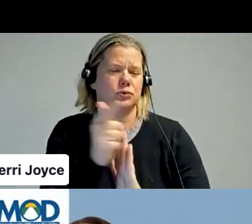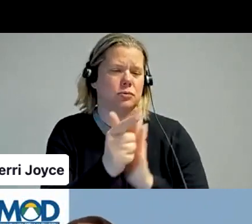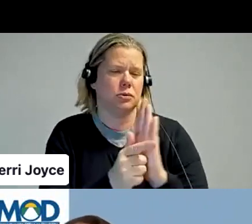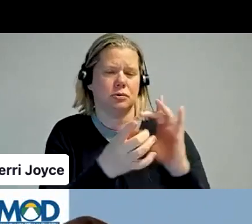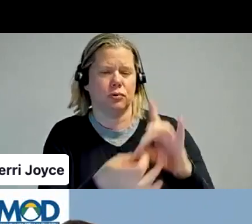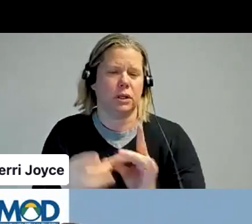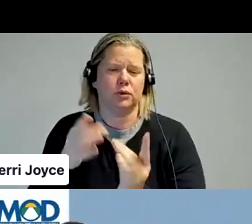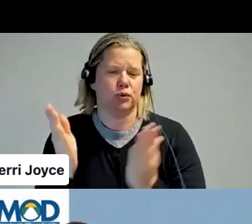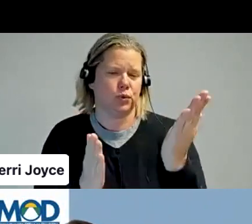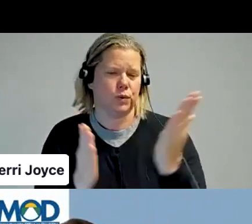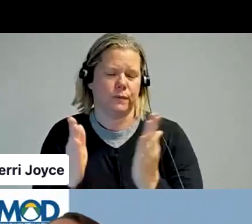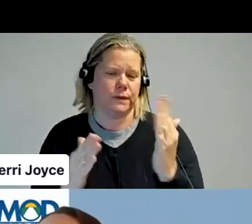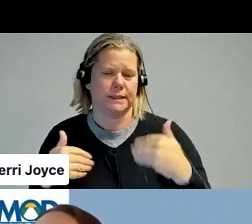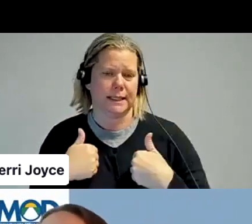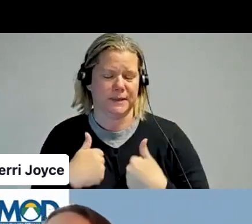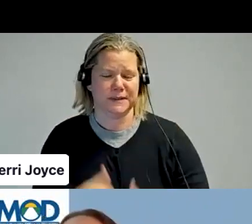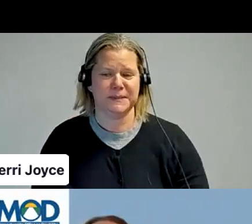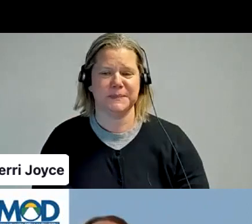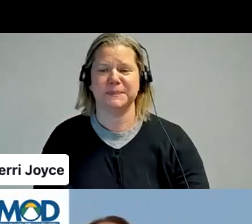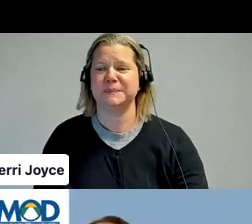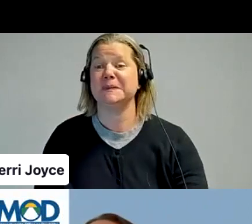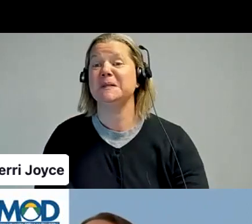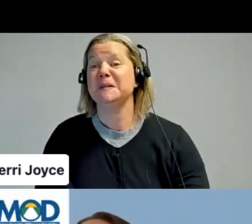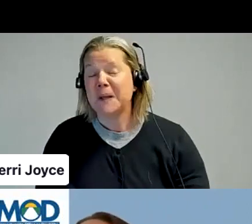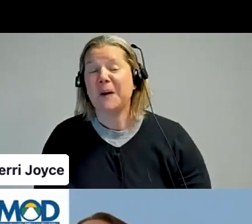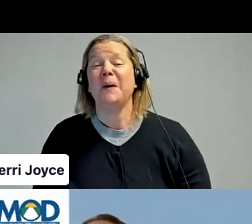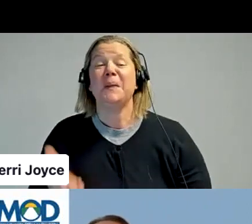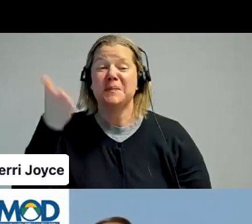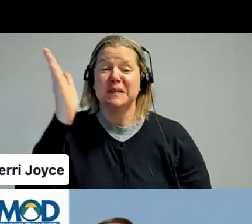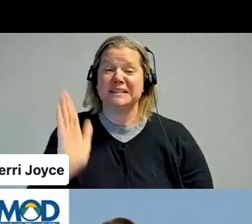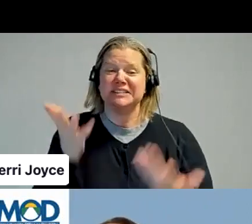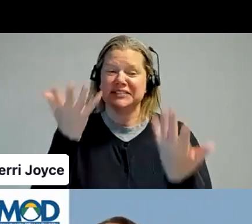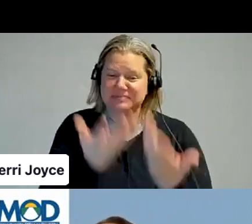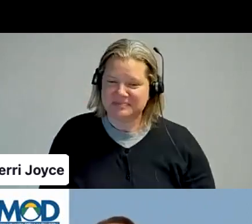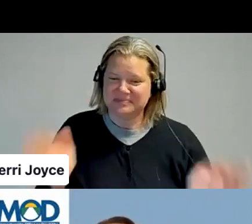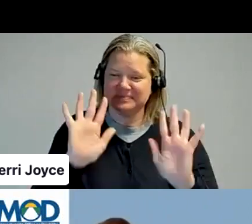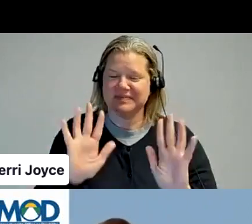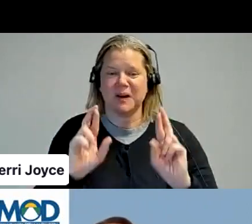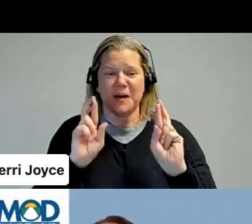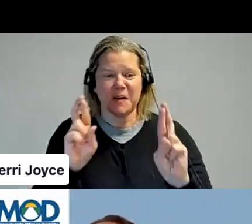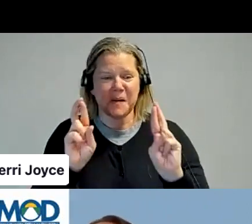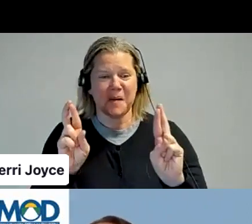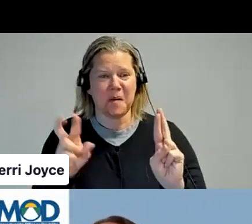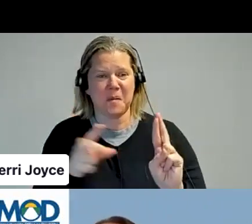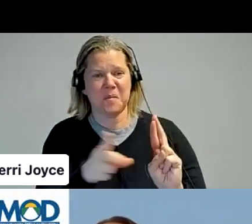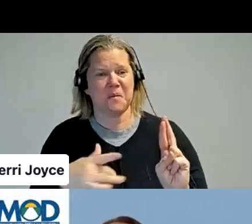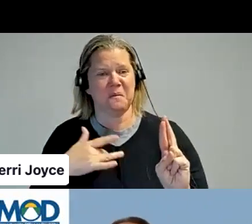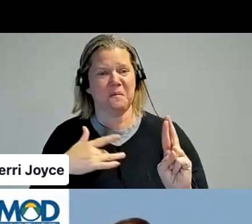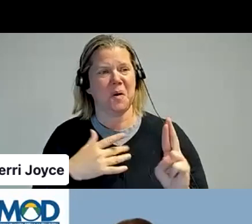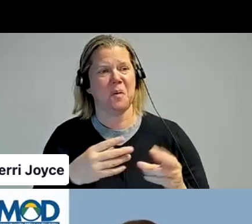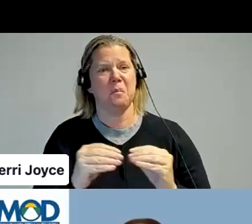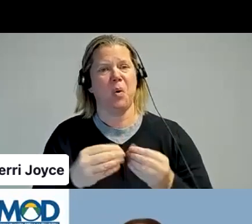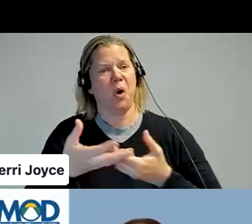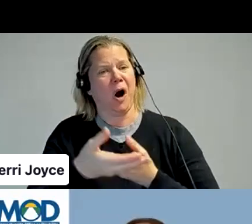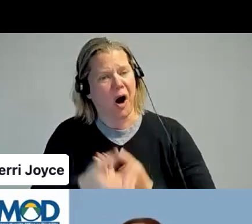about service animals. So that brings us to the end of our presentation. I hope that makes people feel a bit more confident